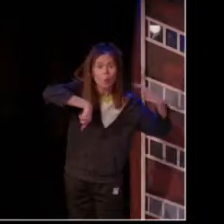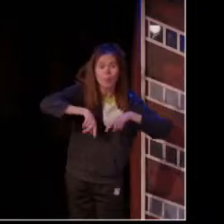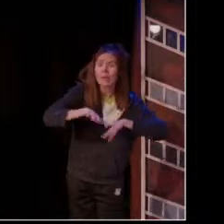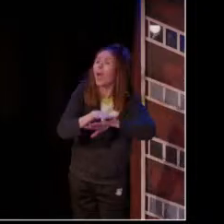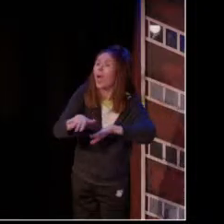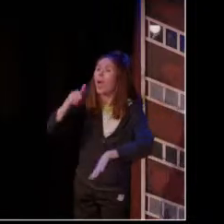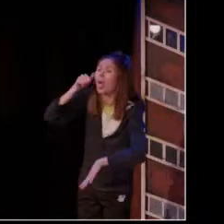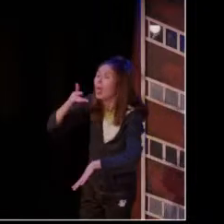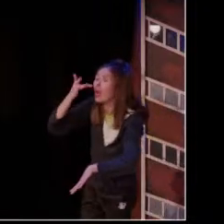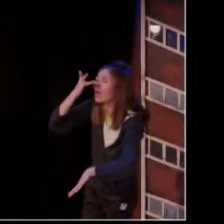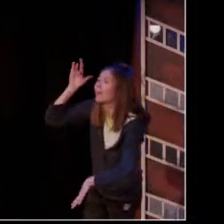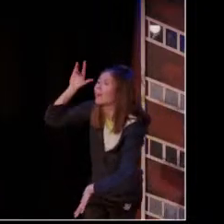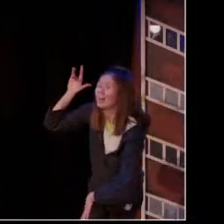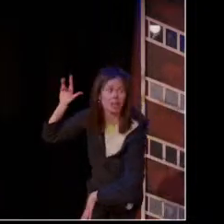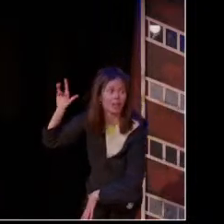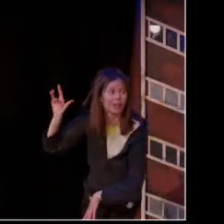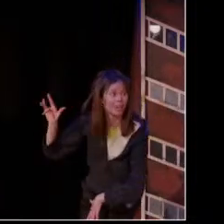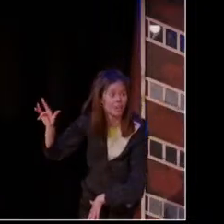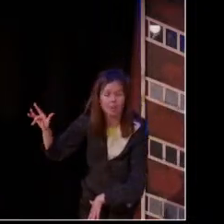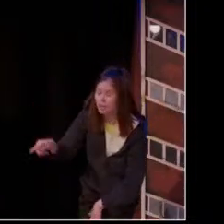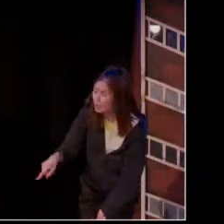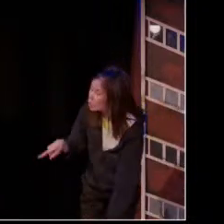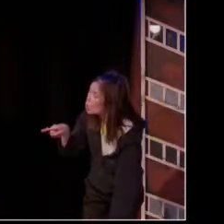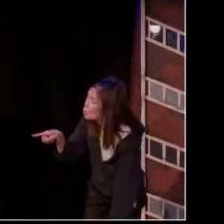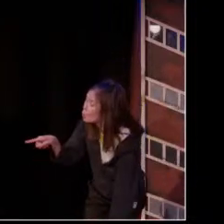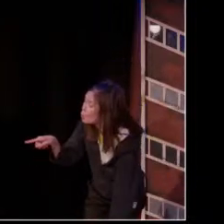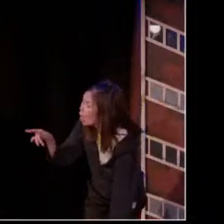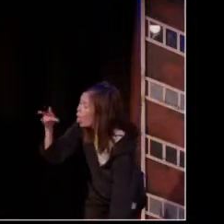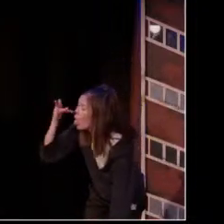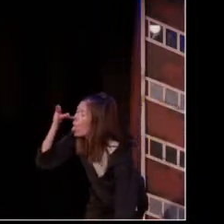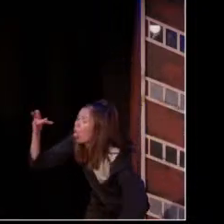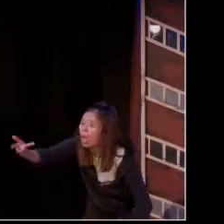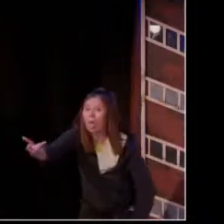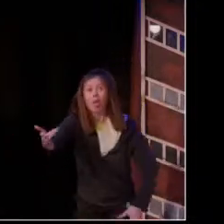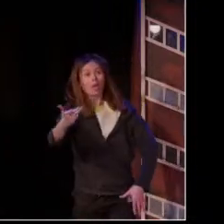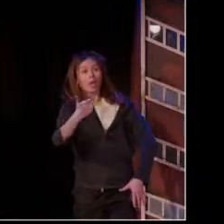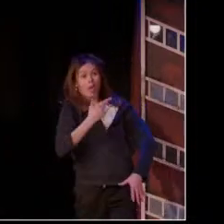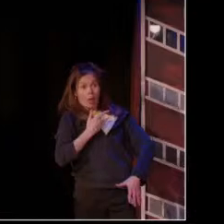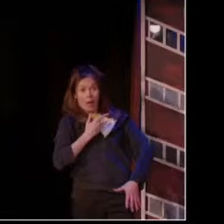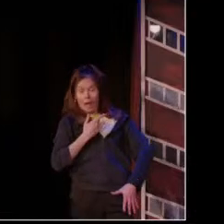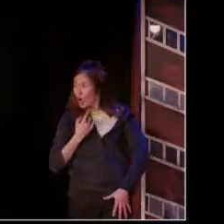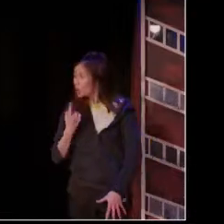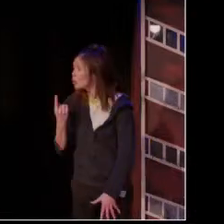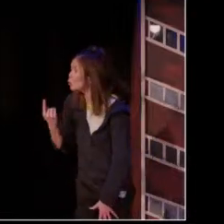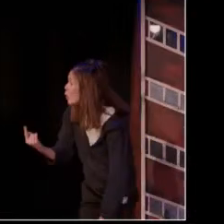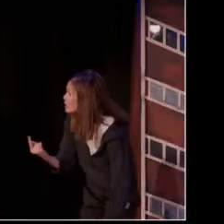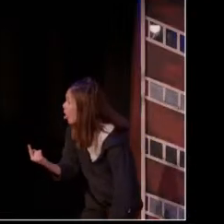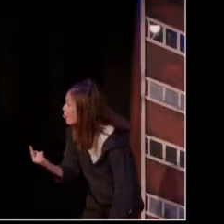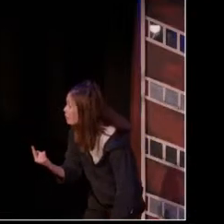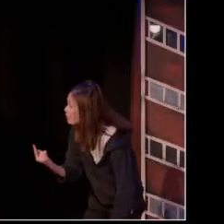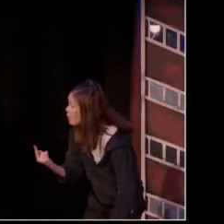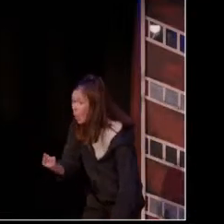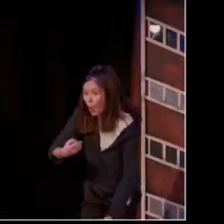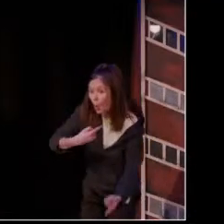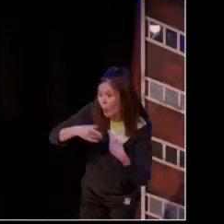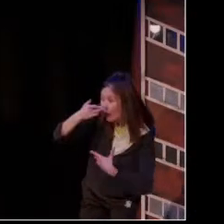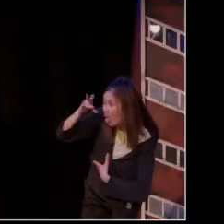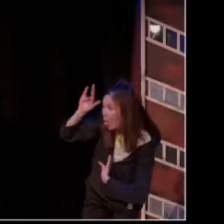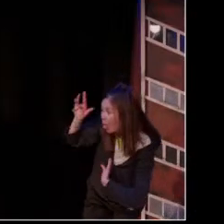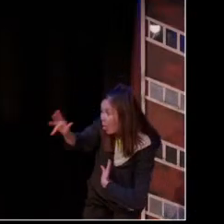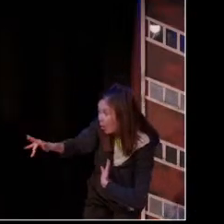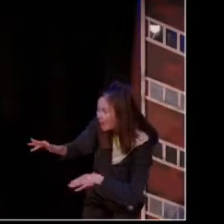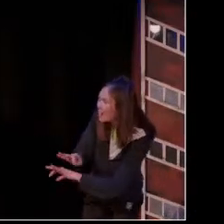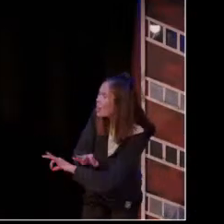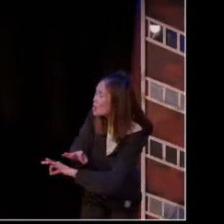but one that's here, and that's himself. For he, the sacred honour of